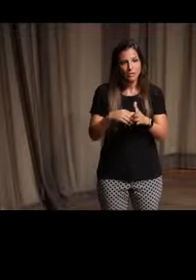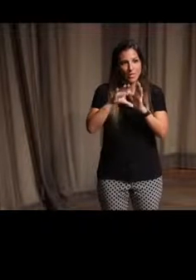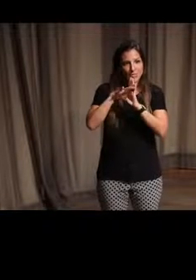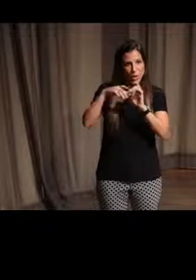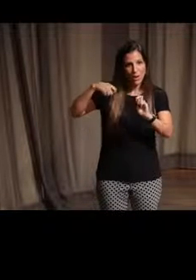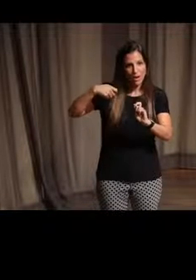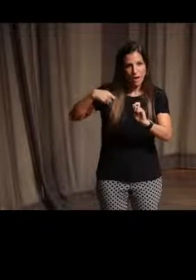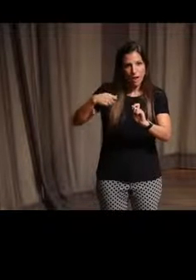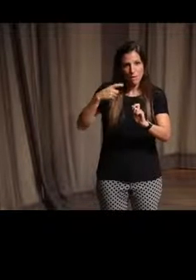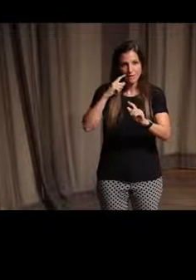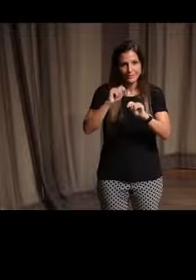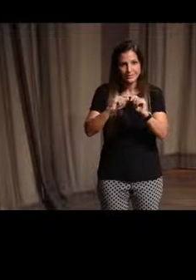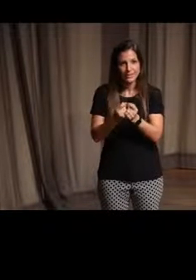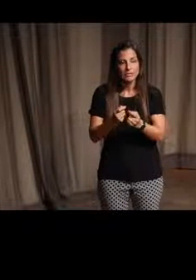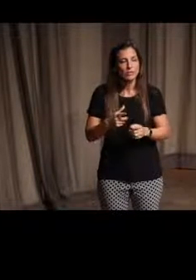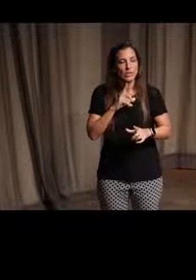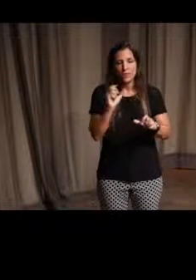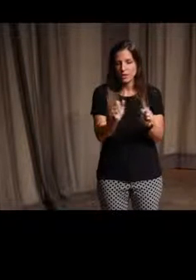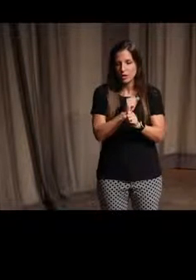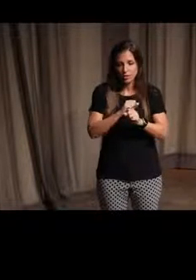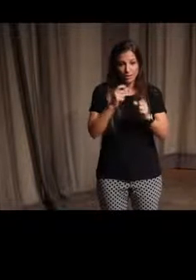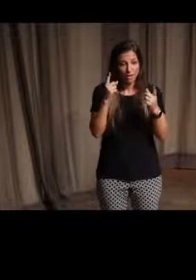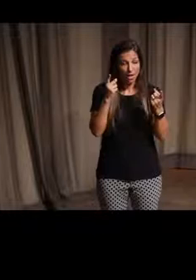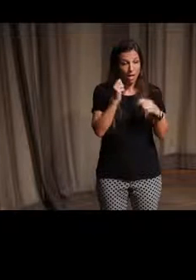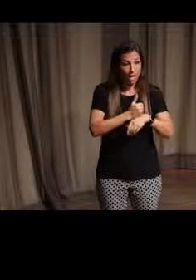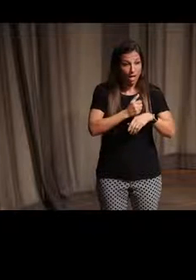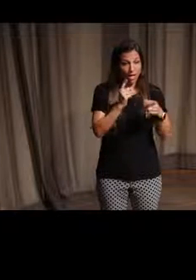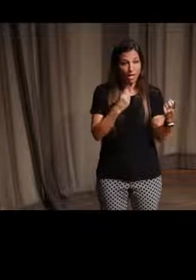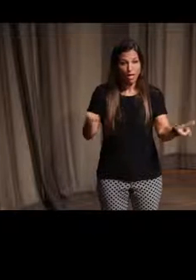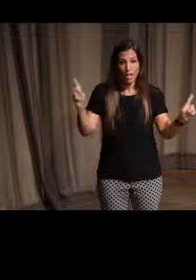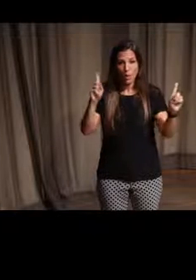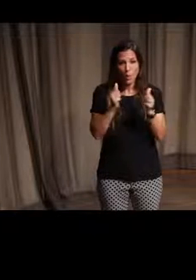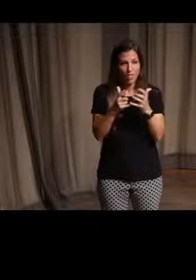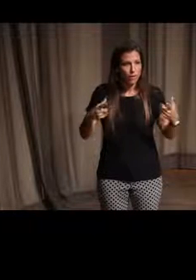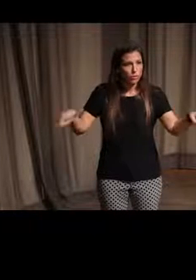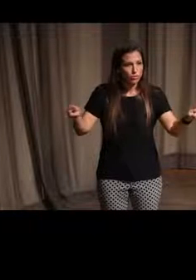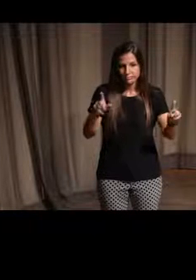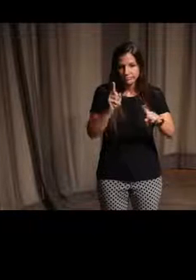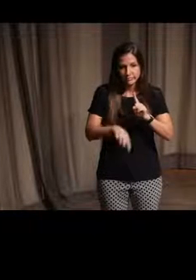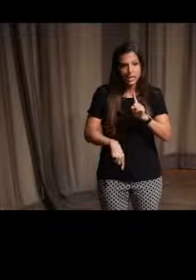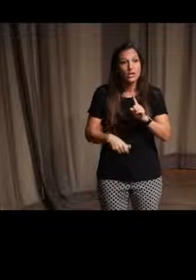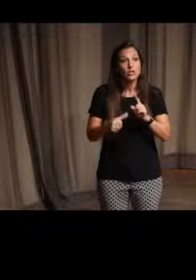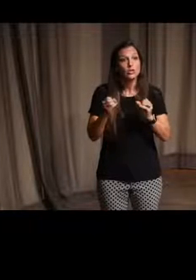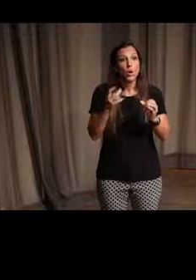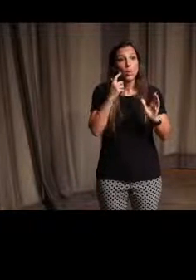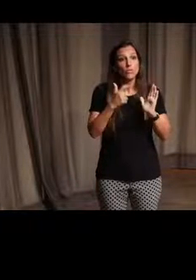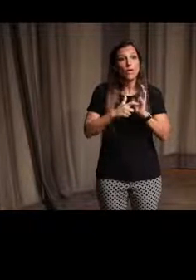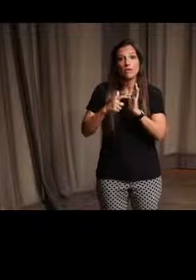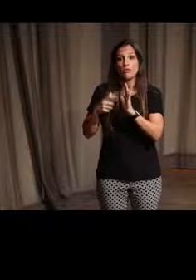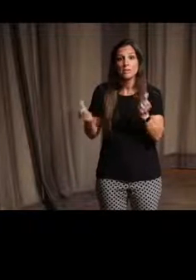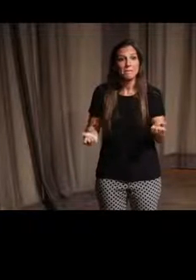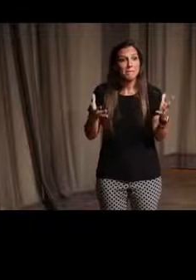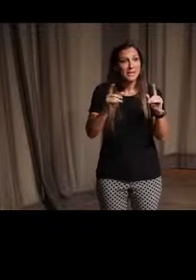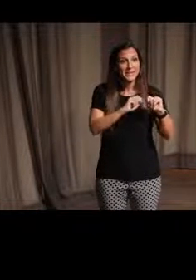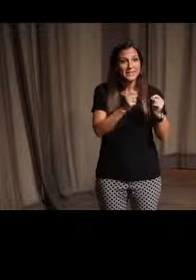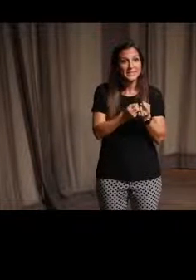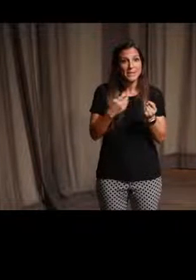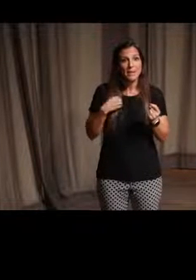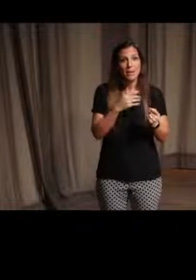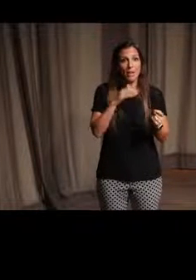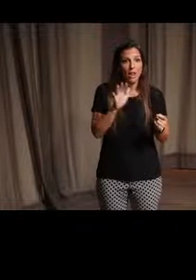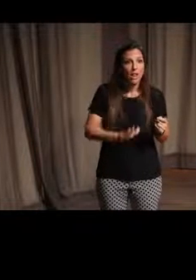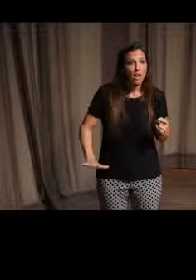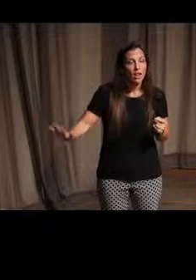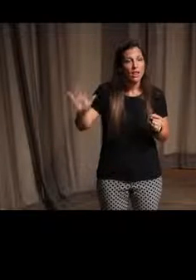camera. We literally could not do this without you all. Also, I want to acknowledge our many, many team members across